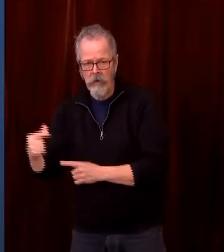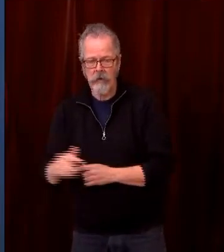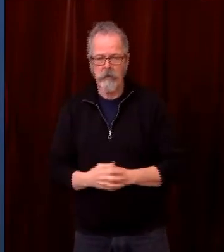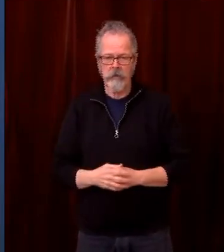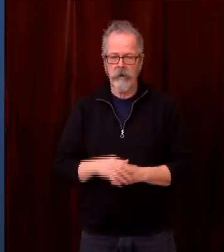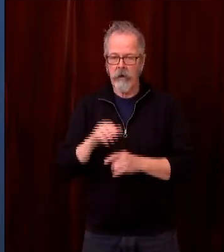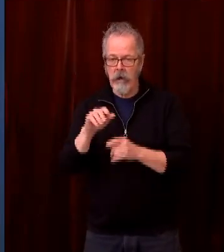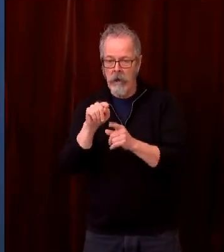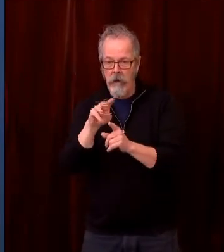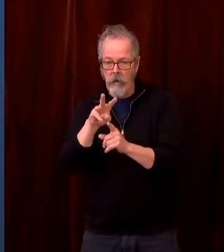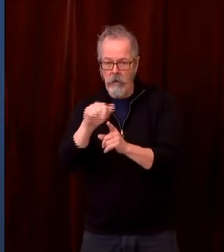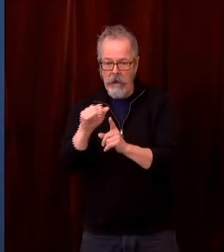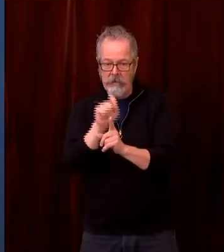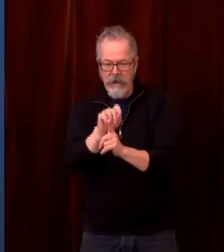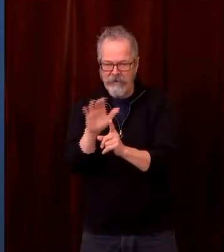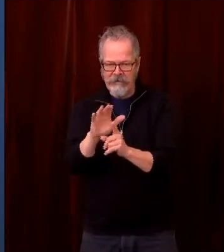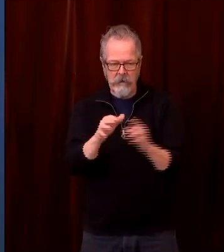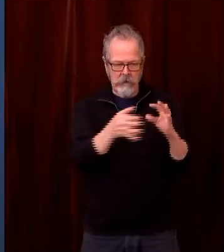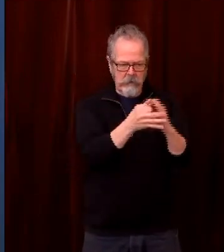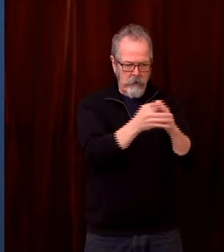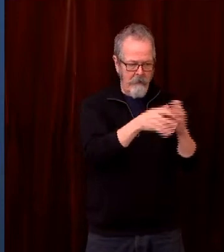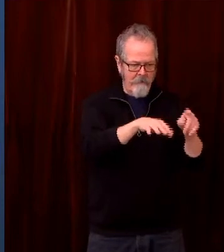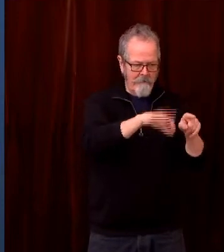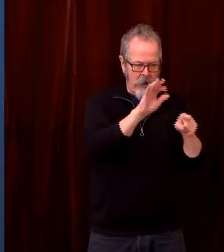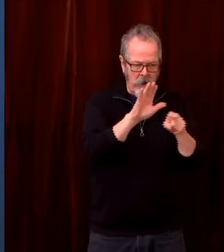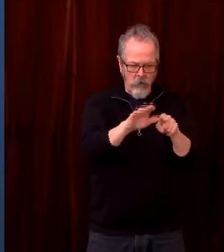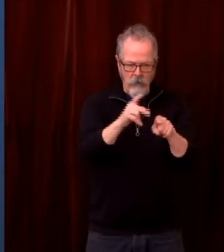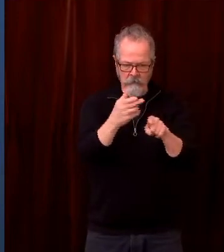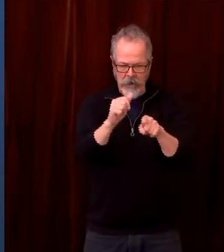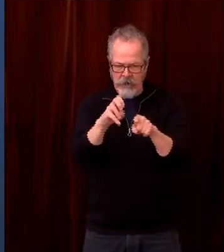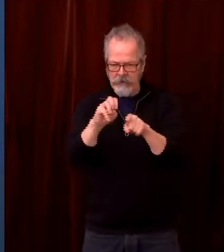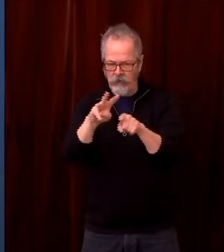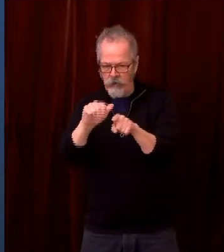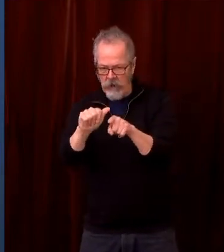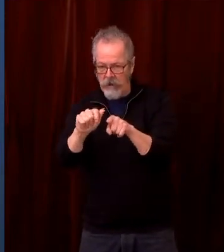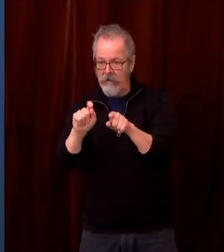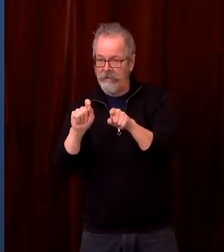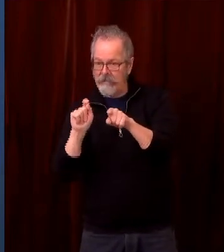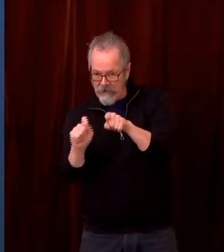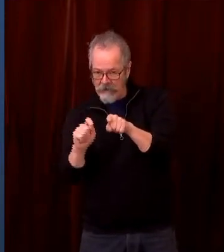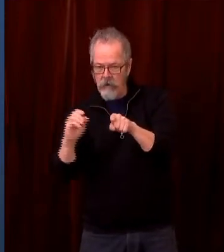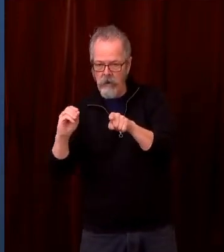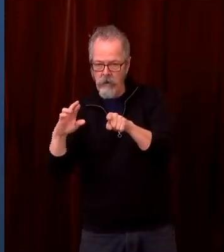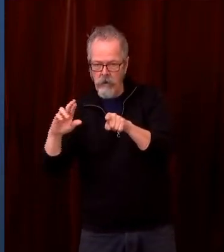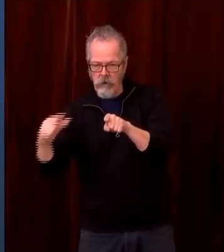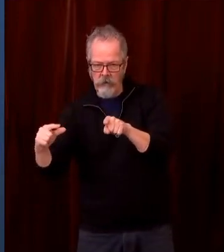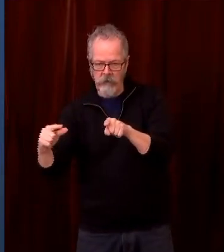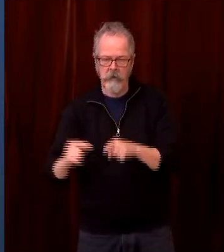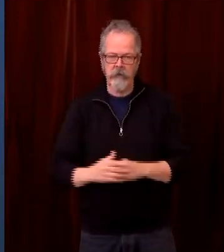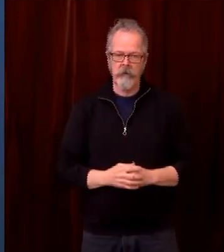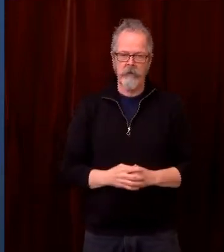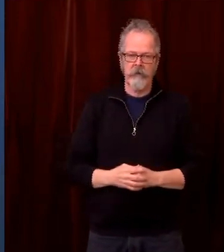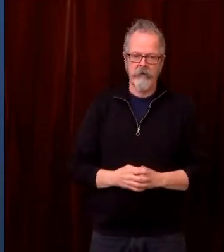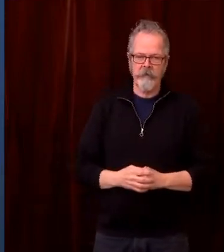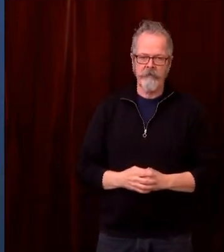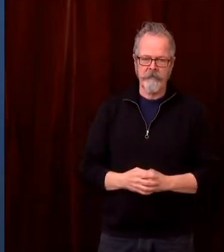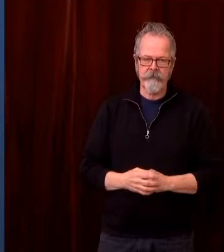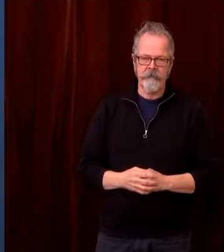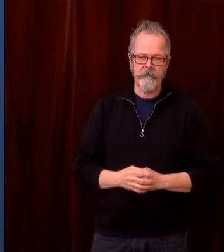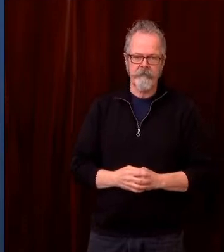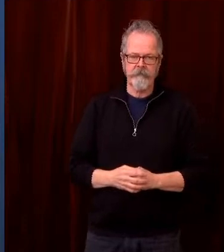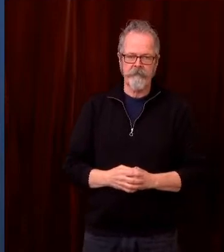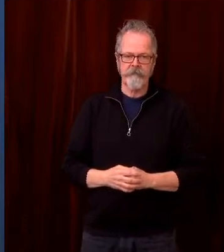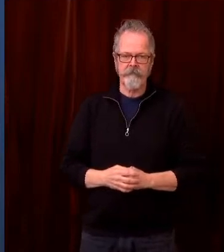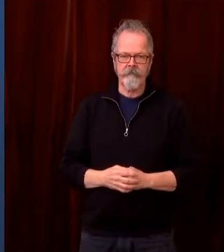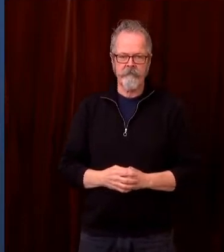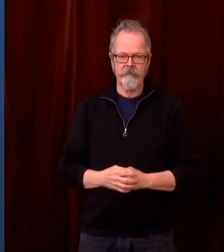time I hear someone that I bump into on the street or otherwise say they got their vaccine. That's good news. And I know there's going to